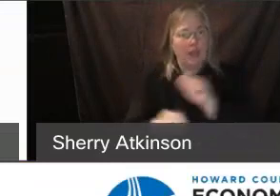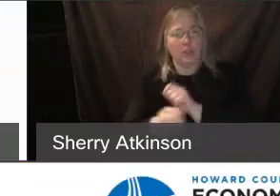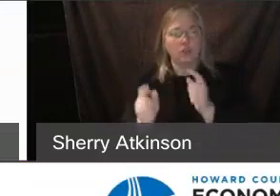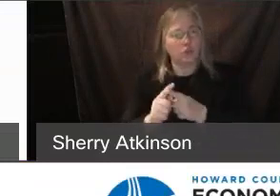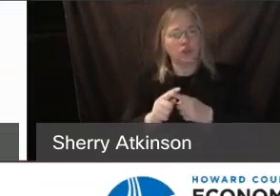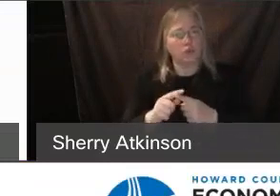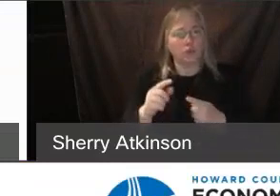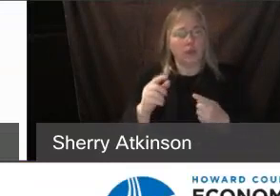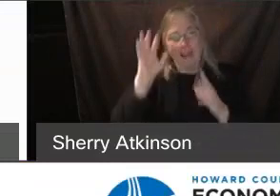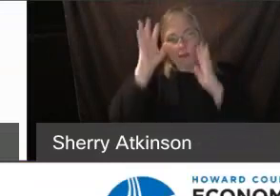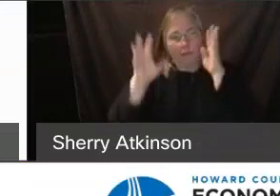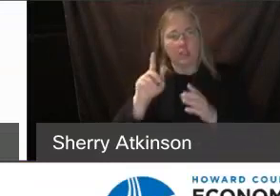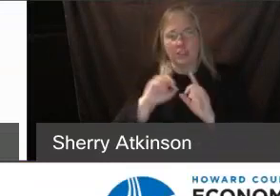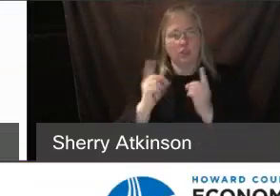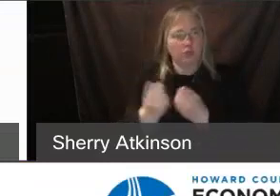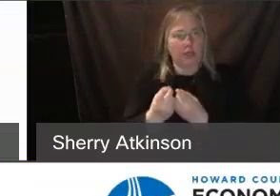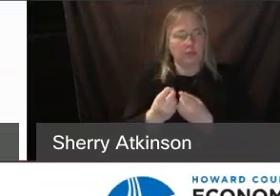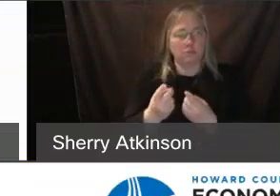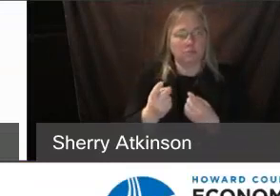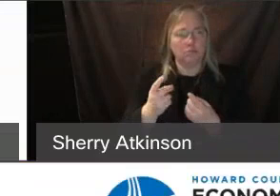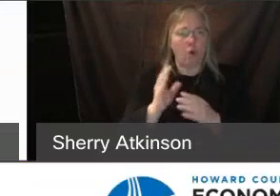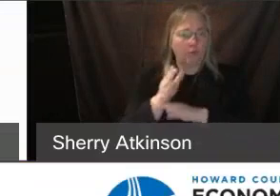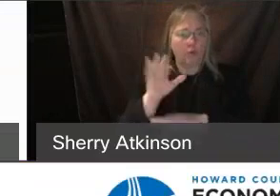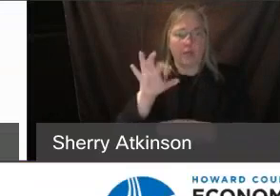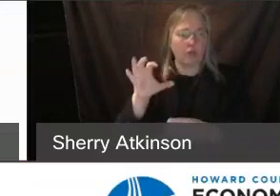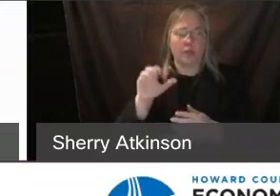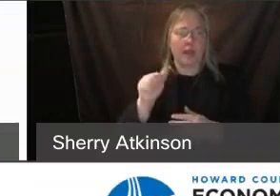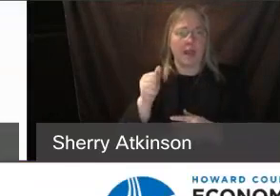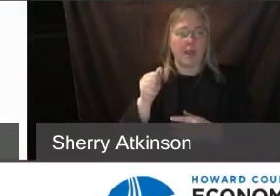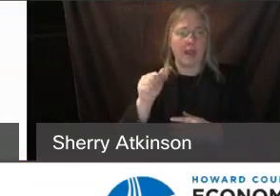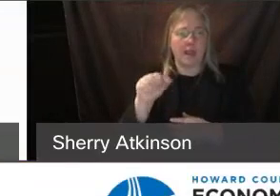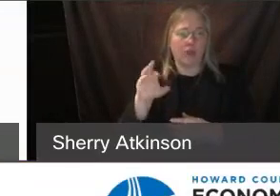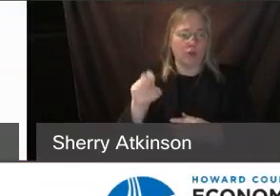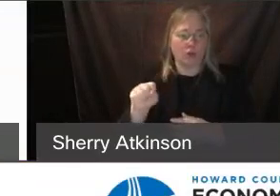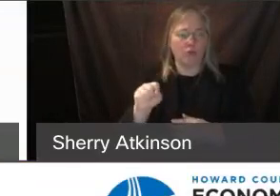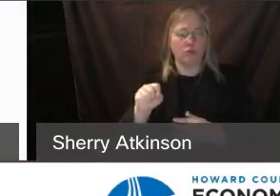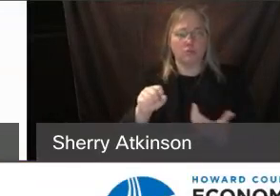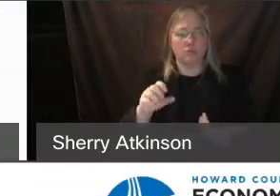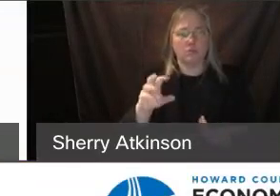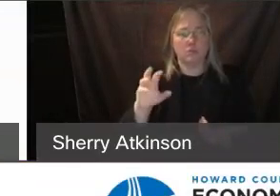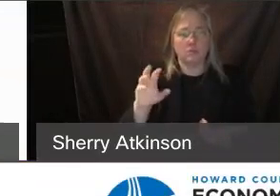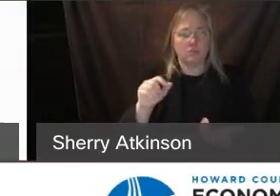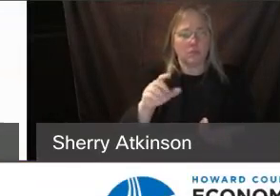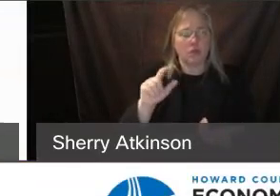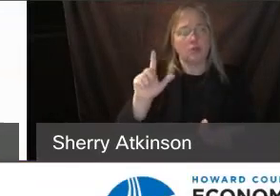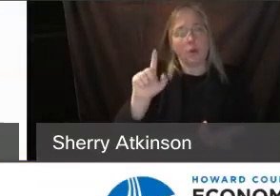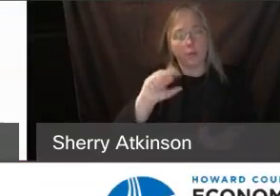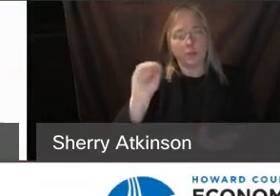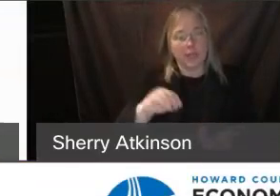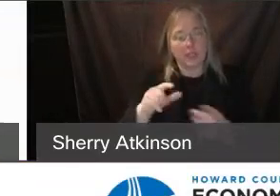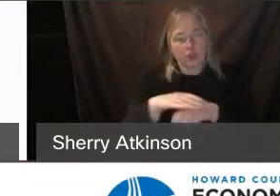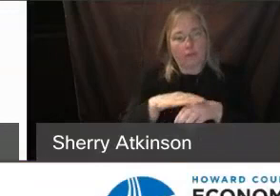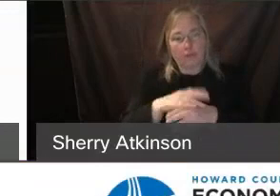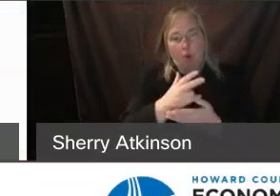acres. 60% of Gateway is open space. 20% of it is surface parking. There are 155 acres